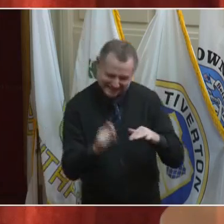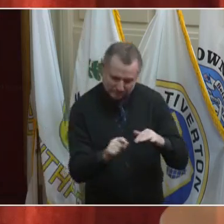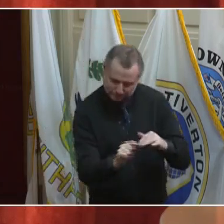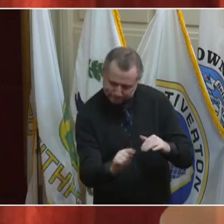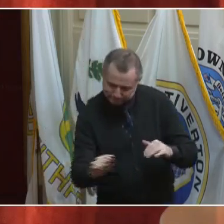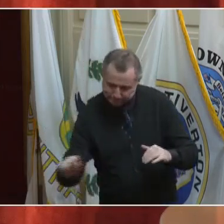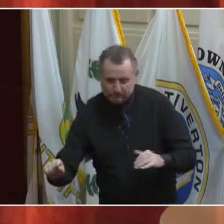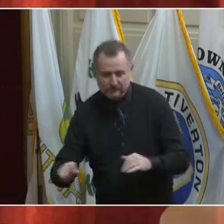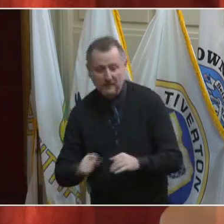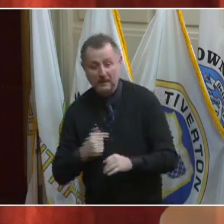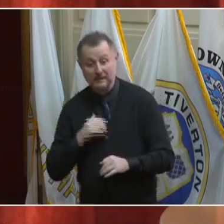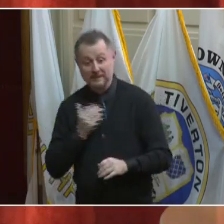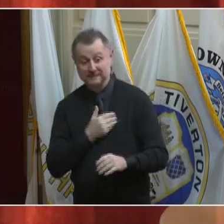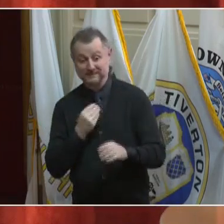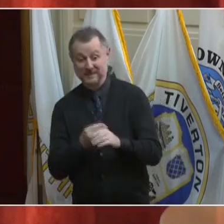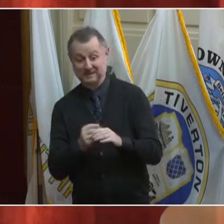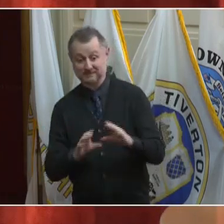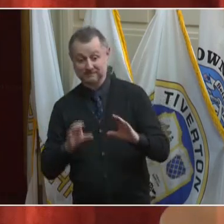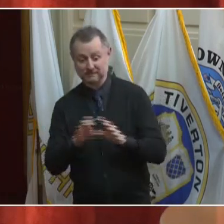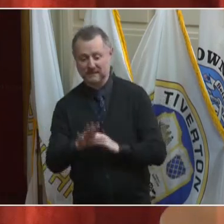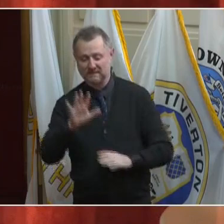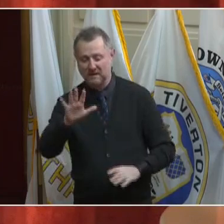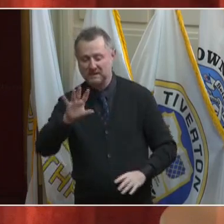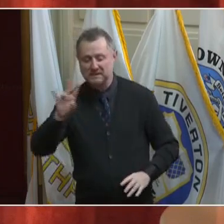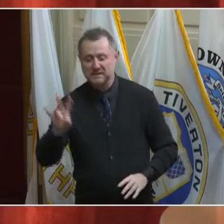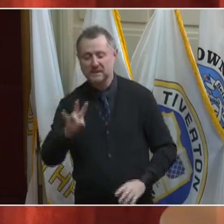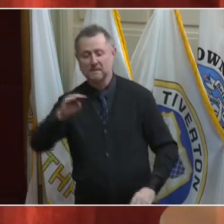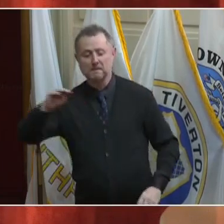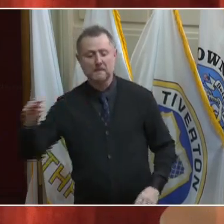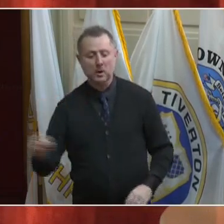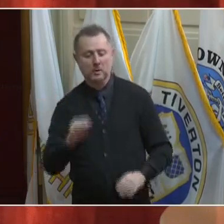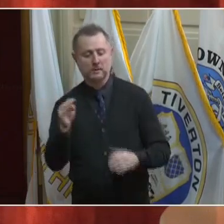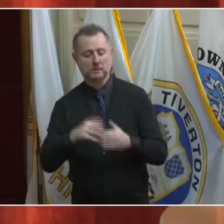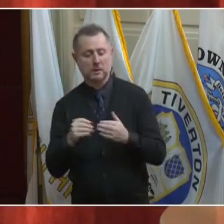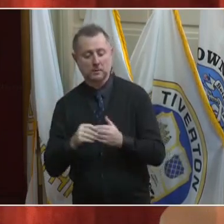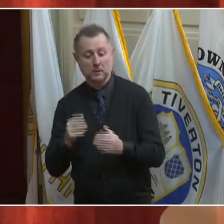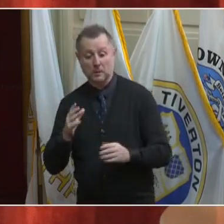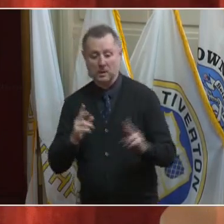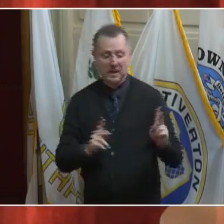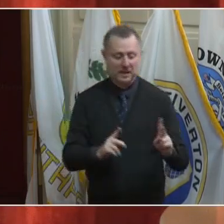invest an additional $57 million in K through 12 education.